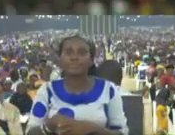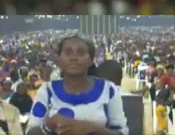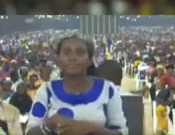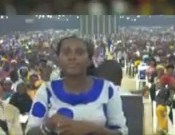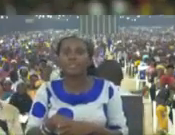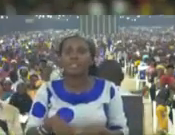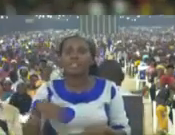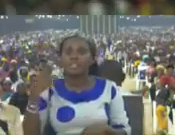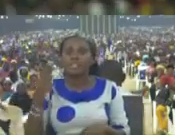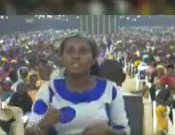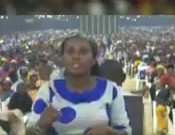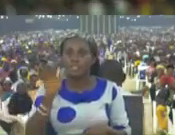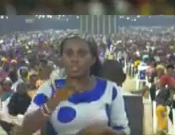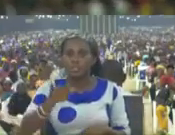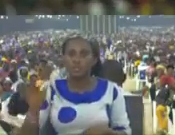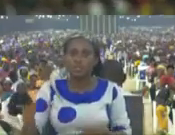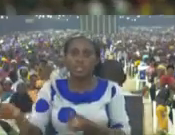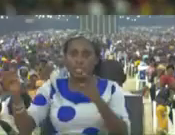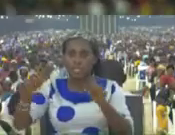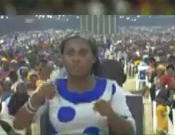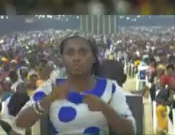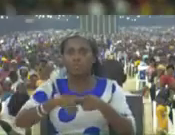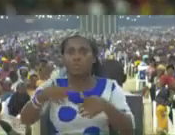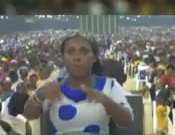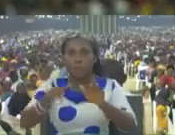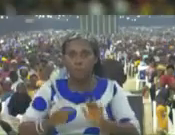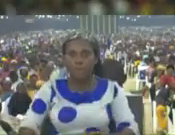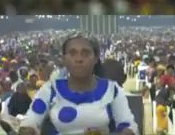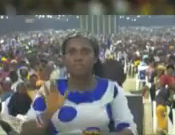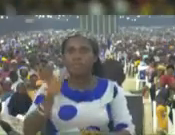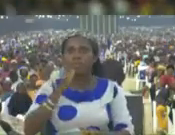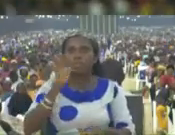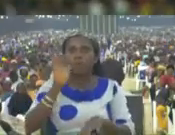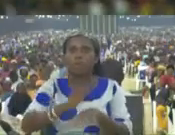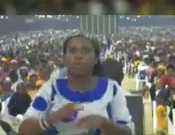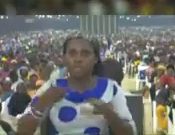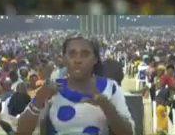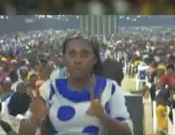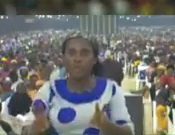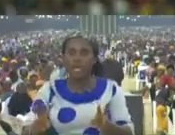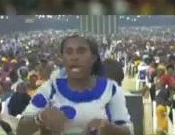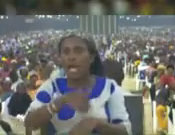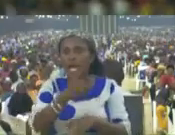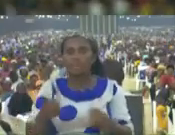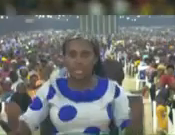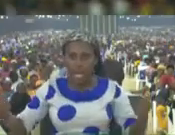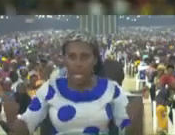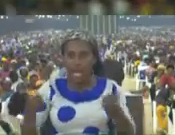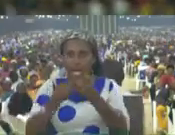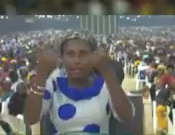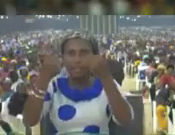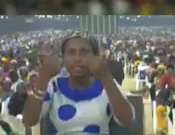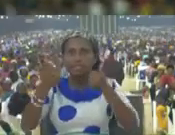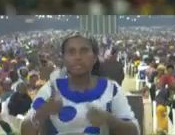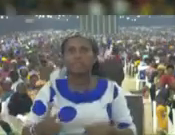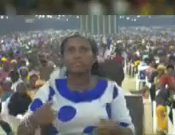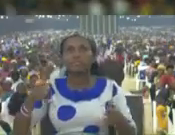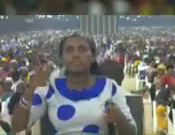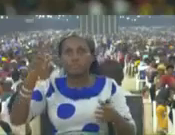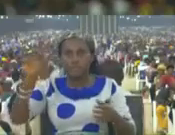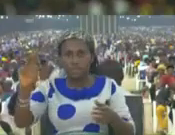The children came to bury their mother. On their way back, another accident. The next child died.